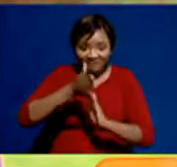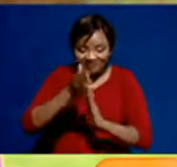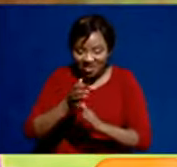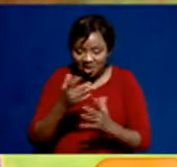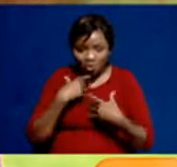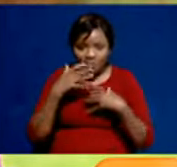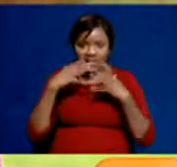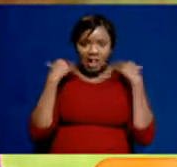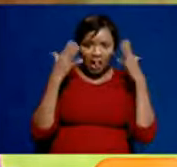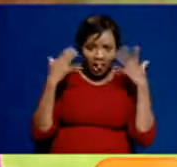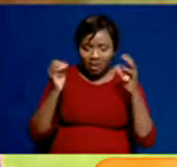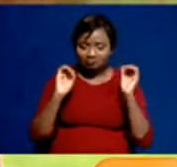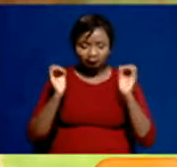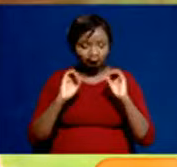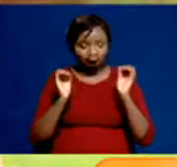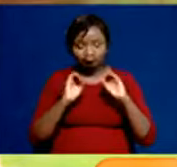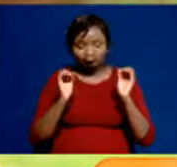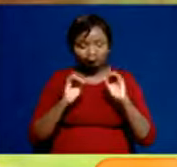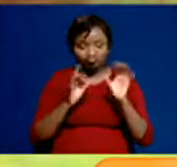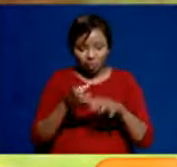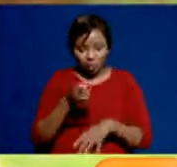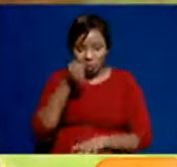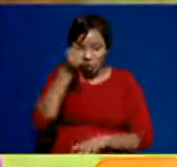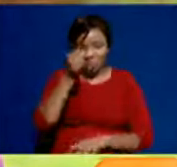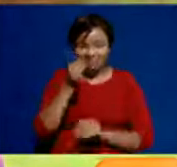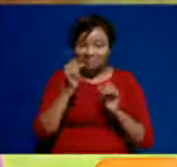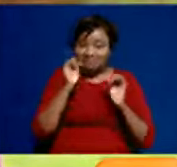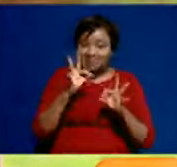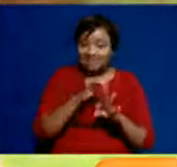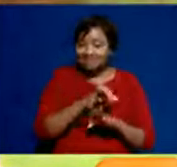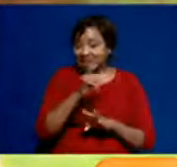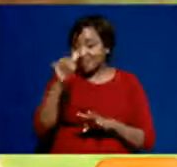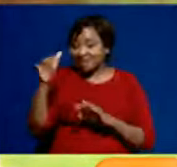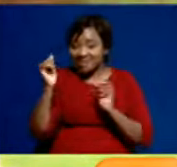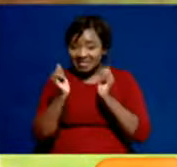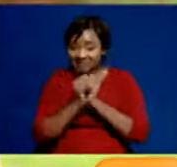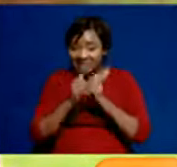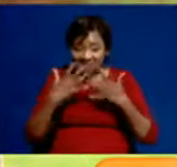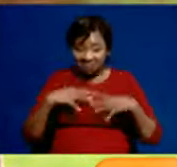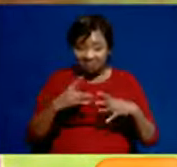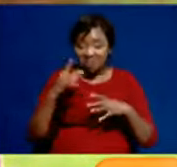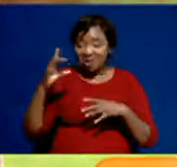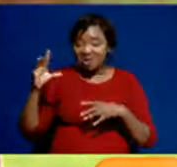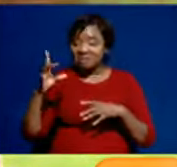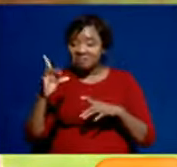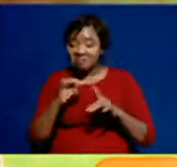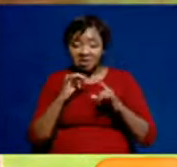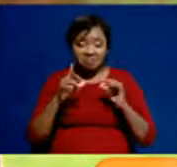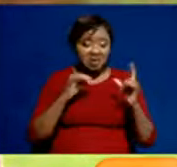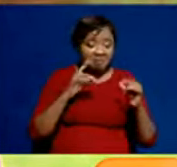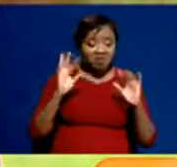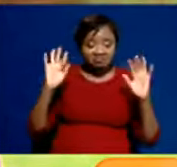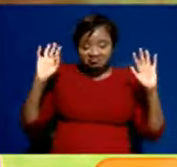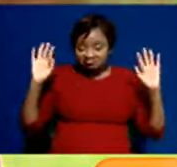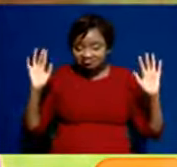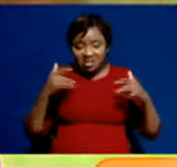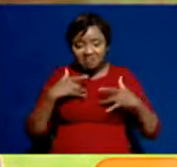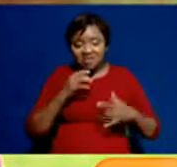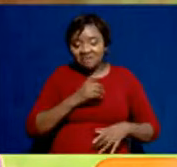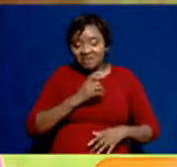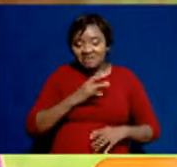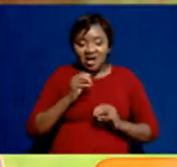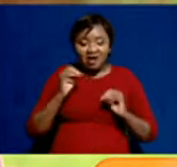under pressure. And even if 10 other people say what they want in 2027, I'm not in any